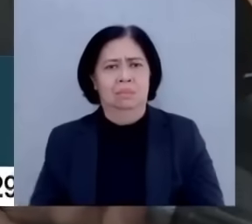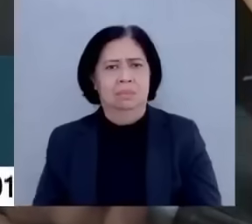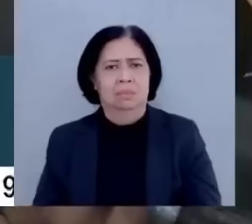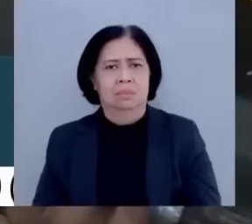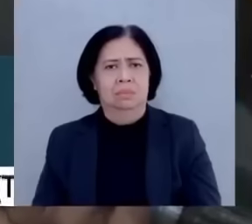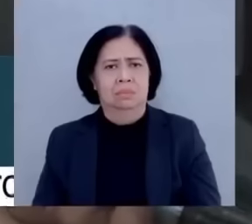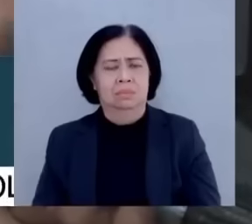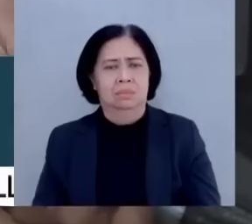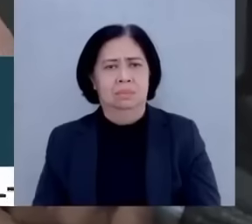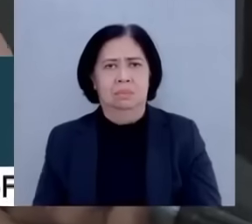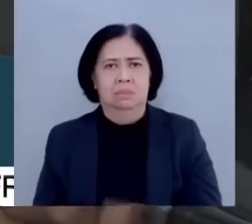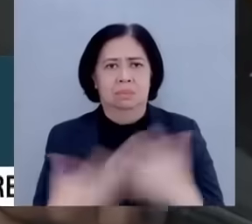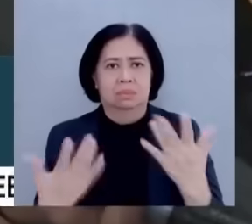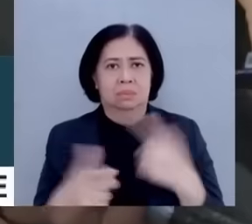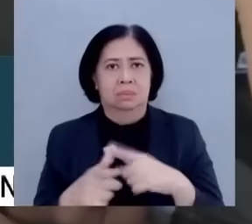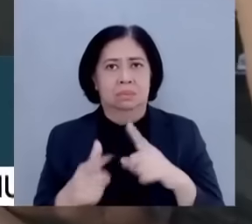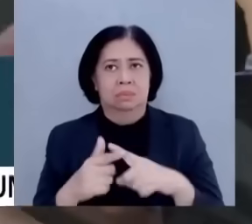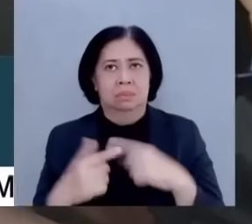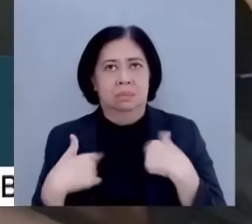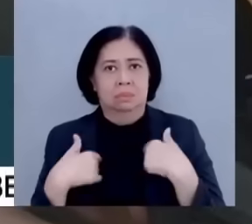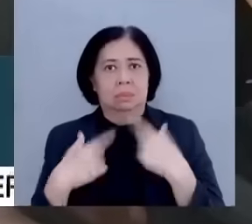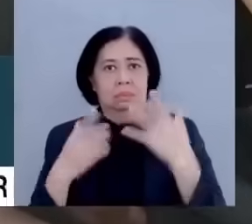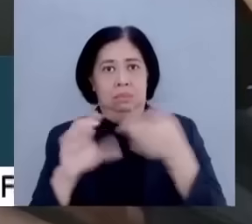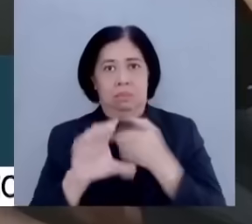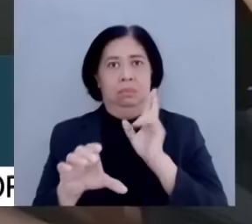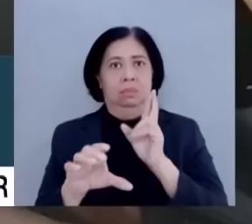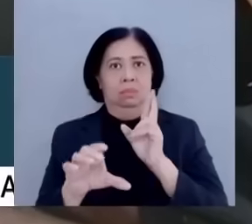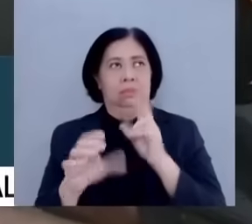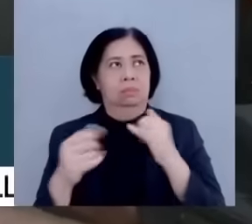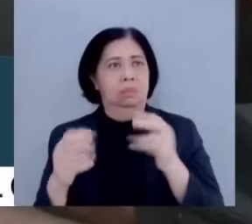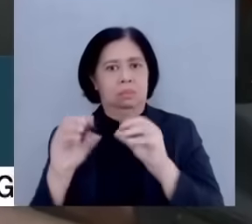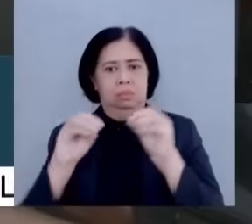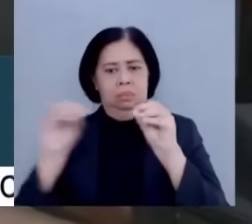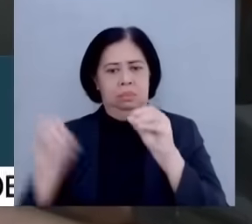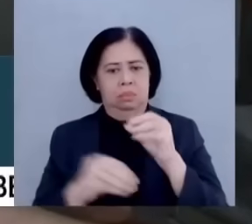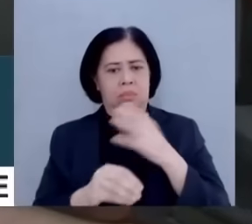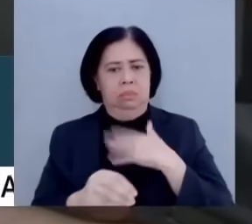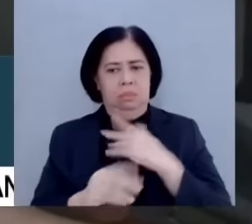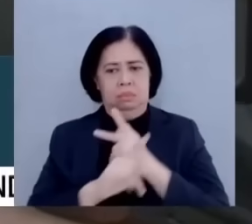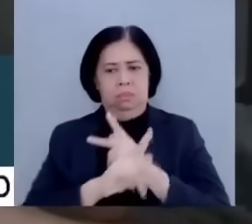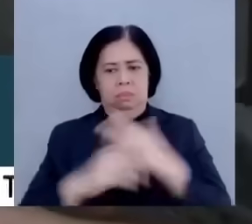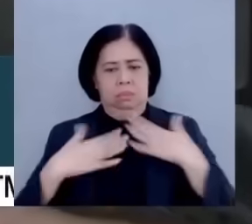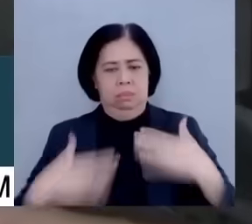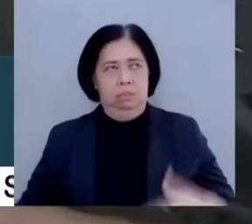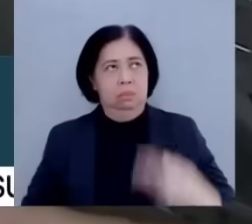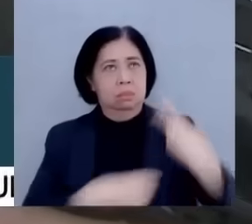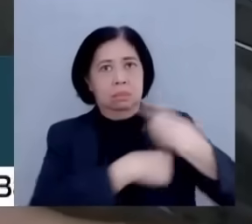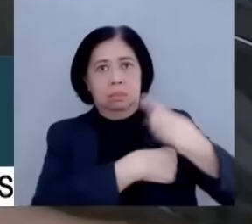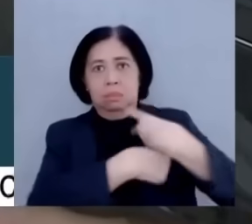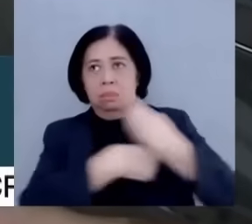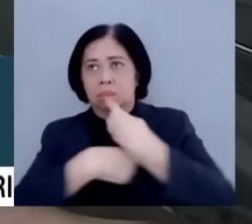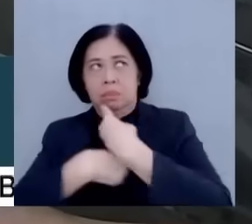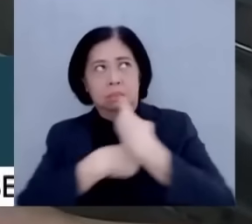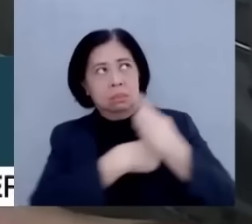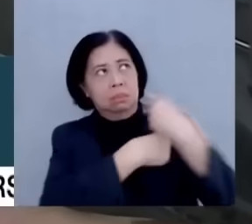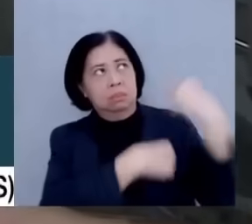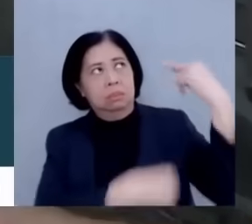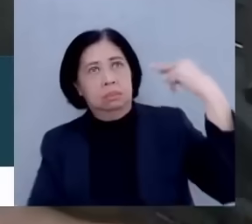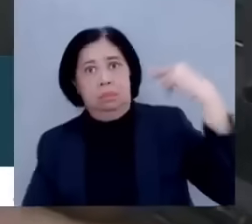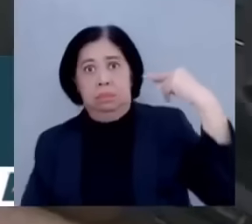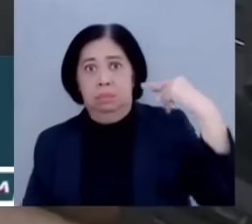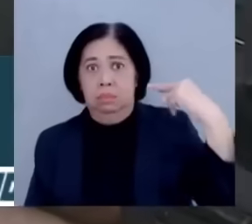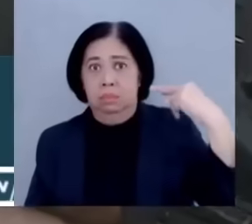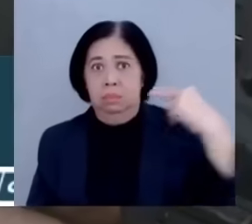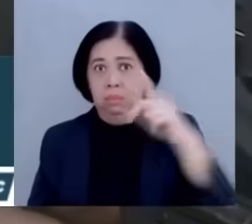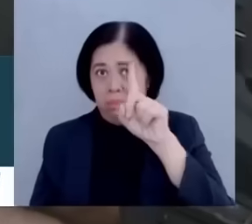Diba? Tapos pag mag-resign ka, ganito ang gagawin sa security mo, imo-monitor ka. Well, that's one